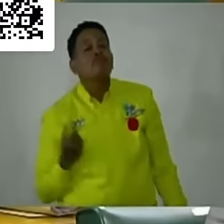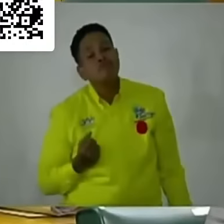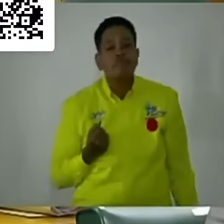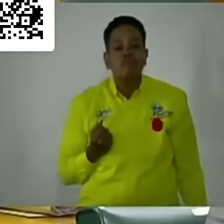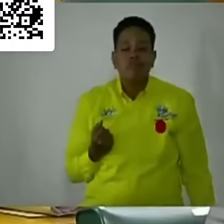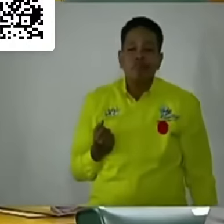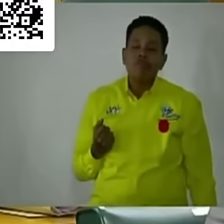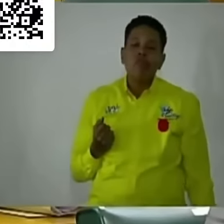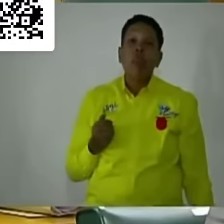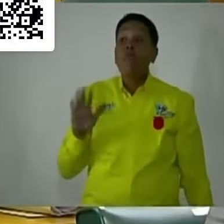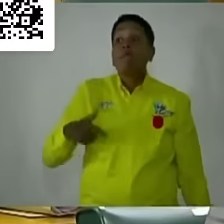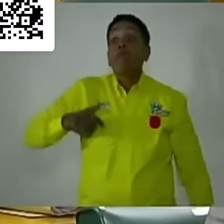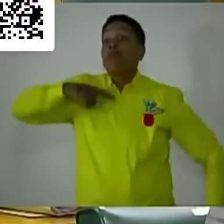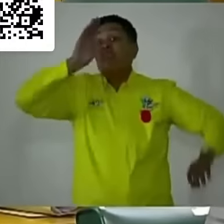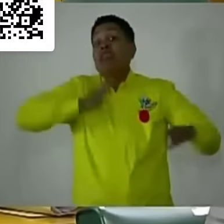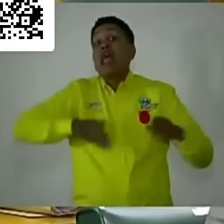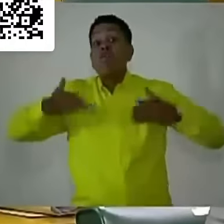I've